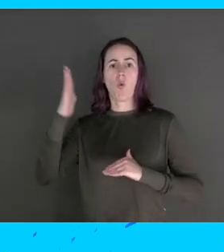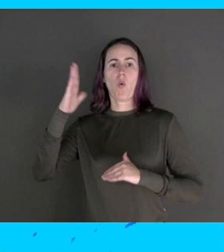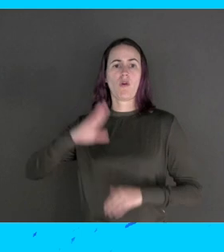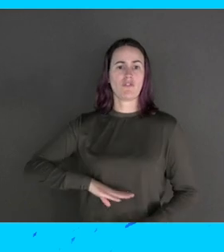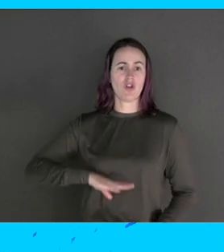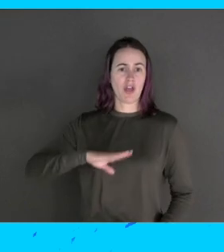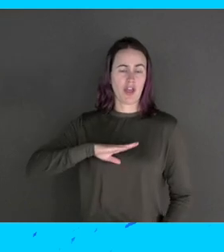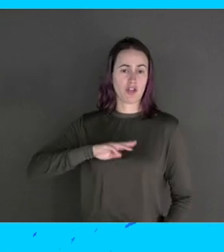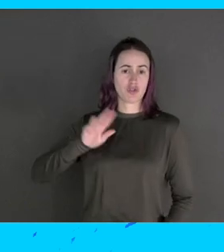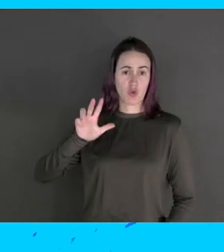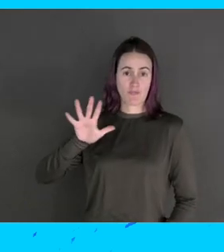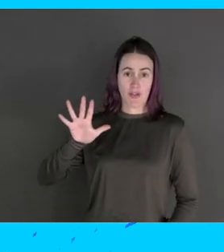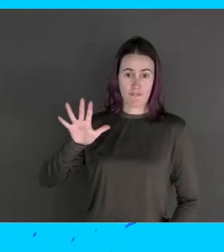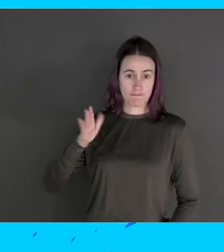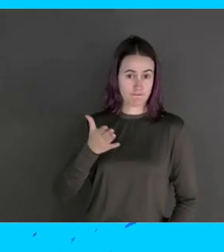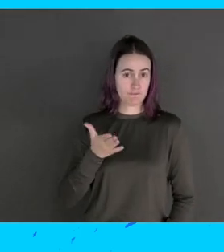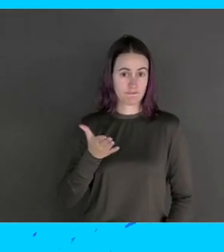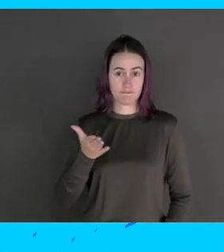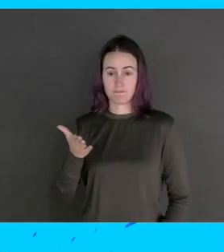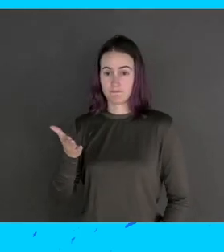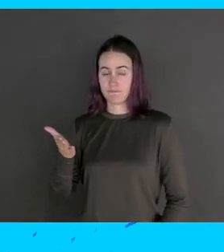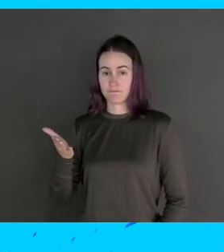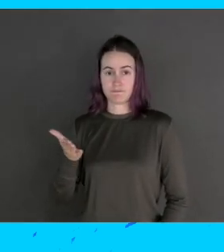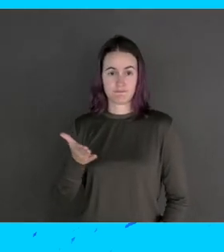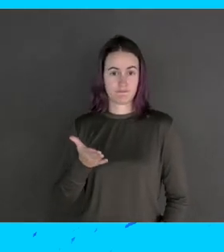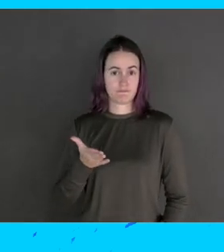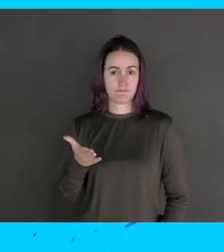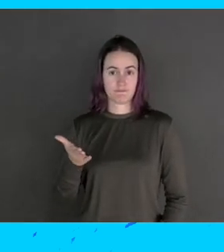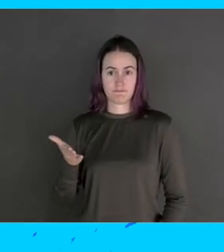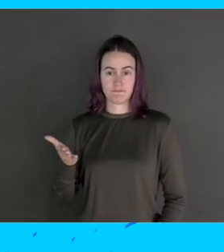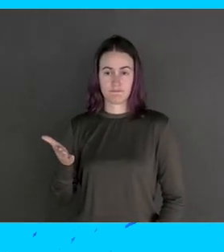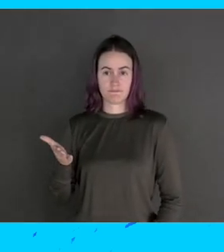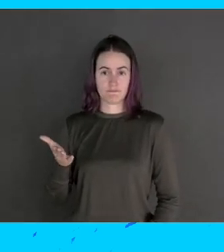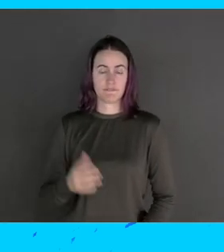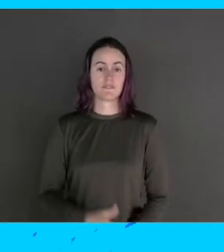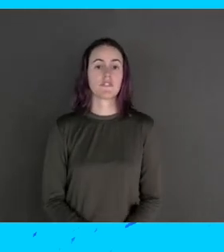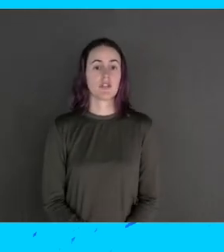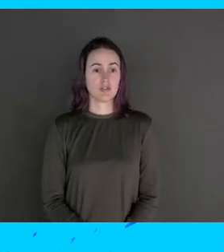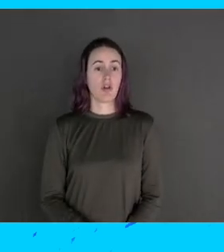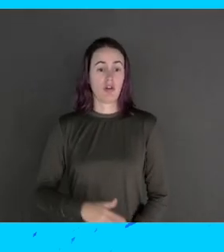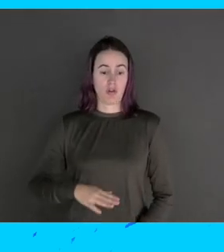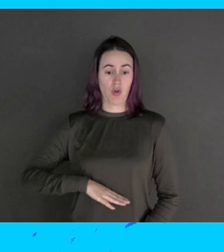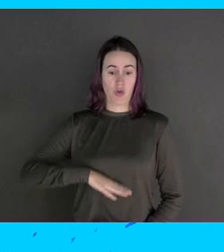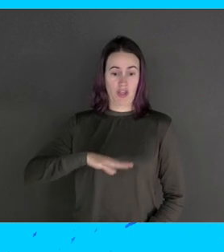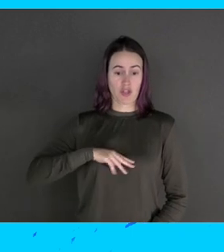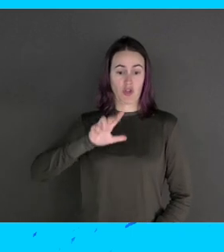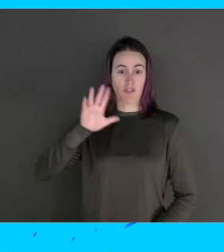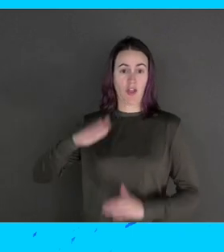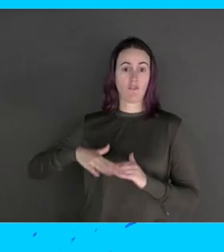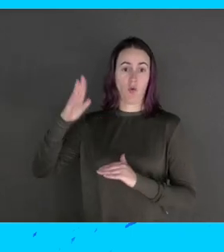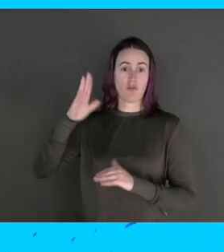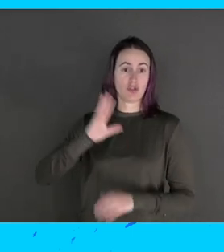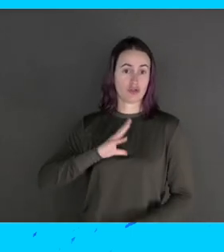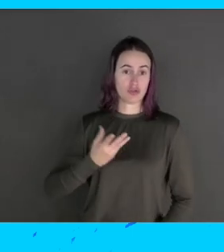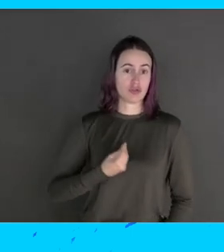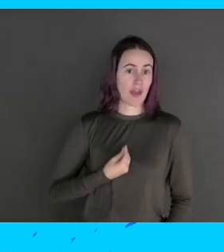But if we have and we are trans, probably we were not here,